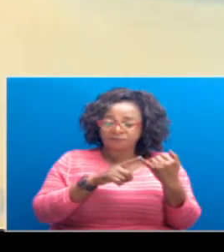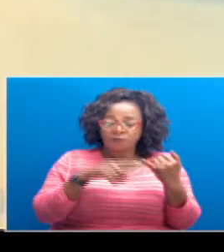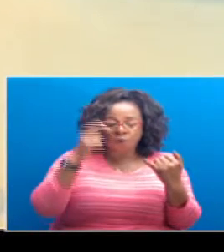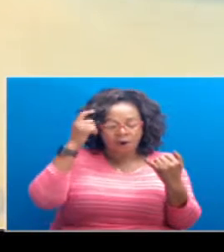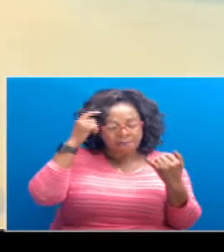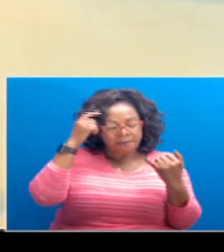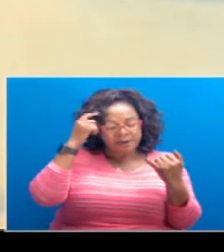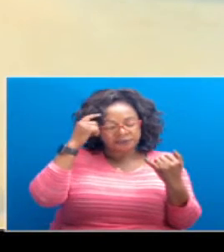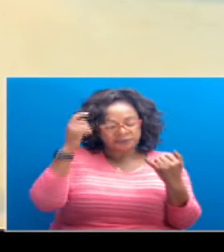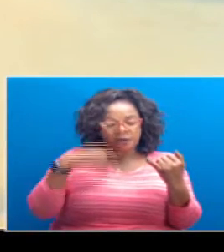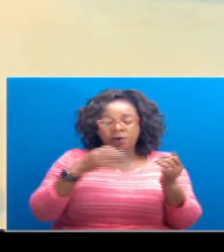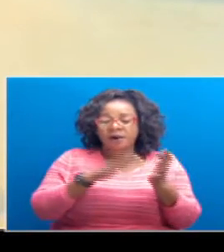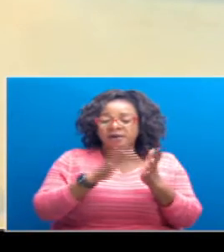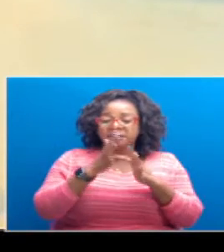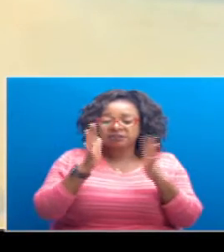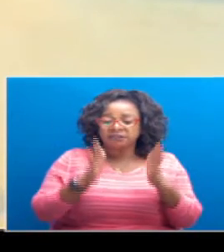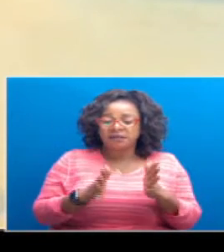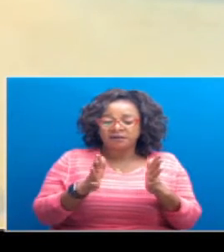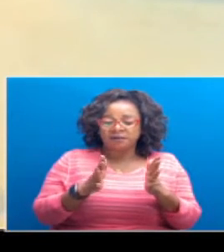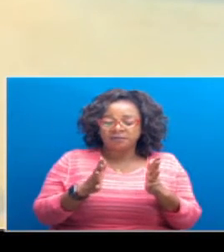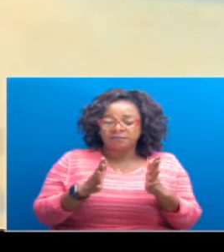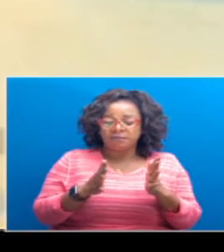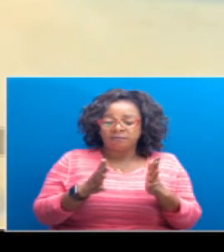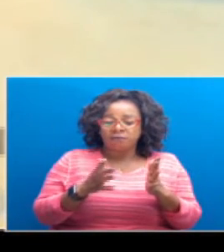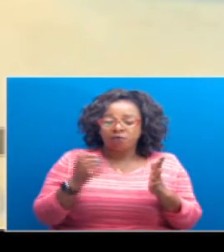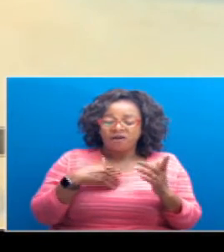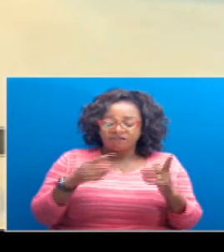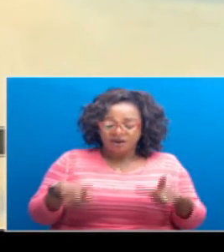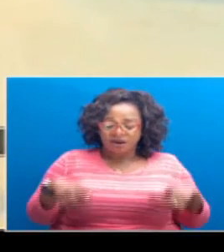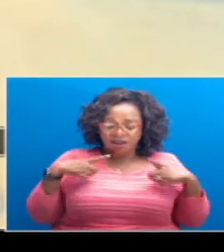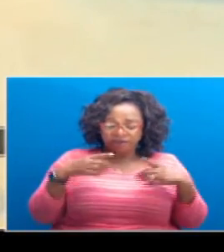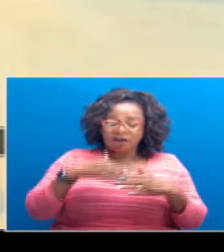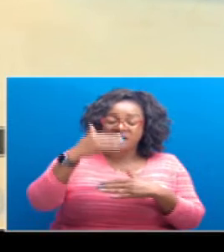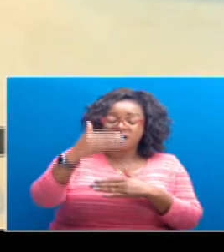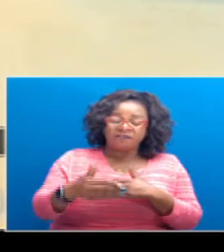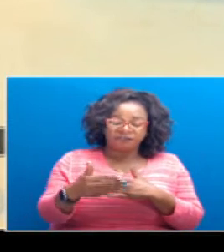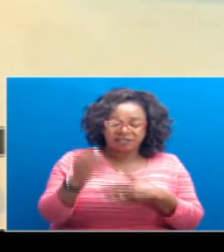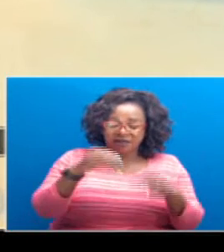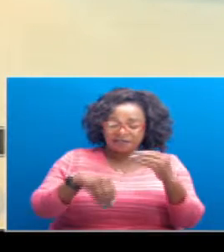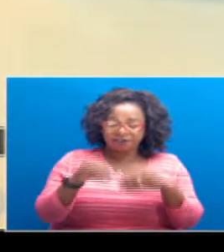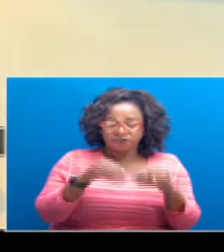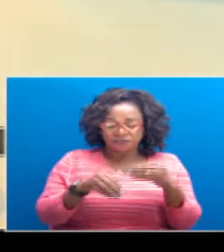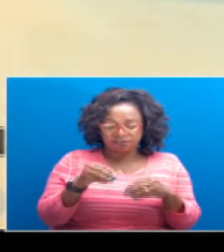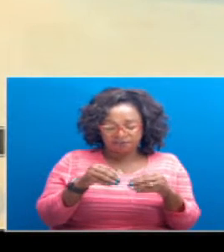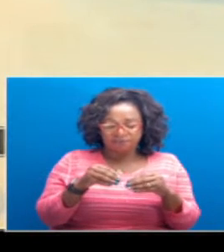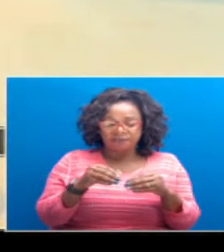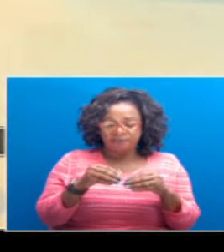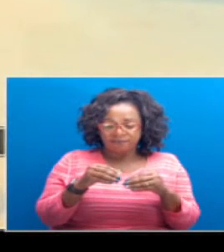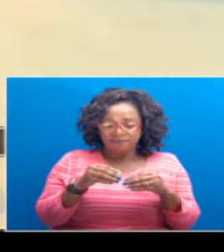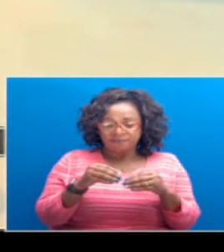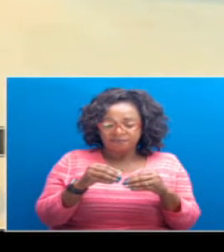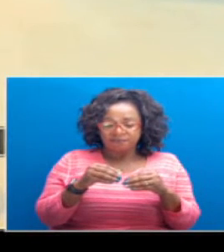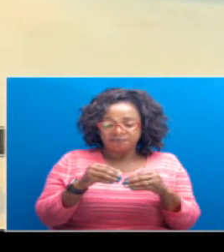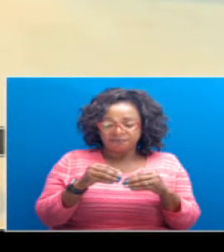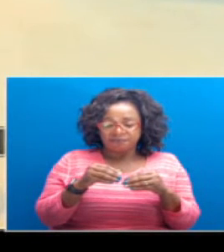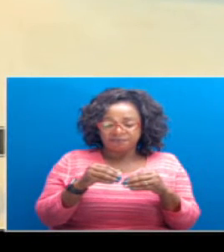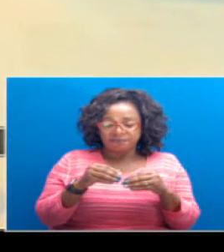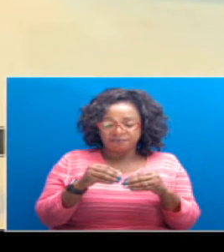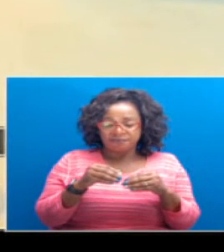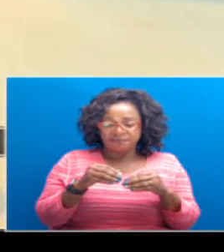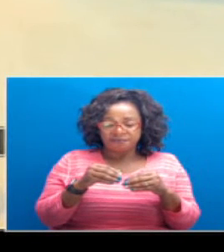our Christians that there is life after the 9th of August.